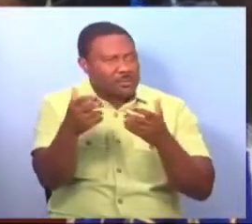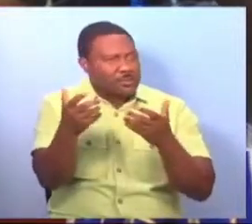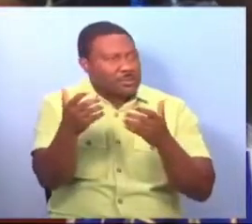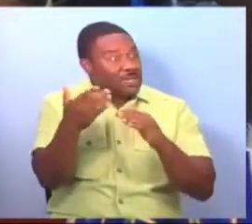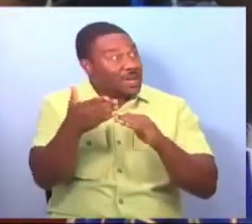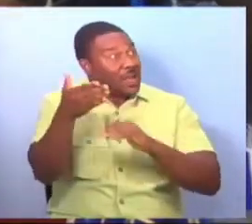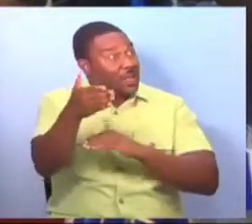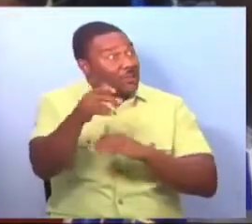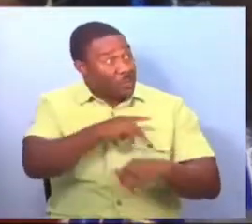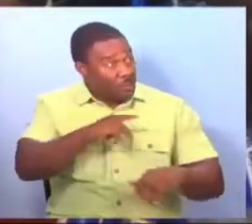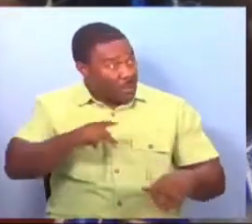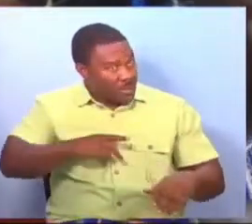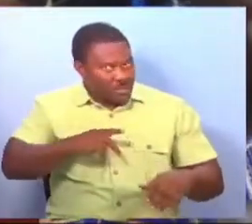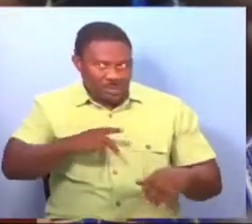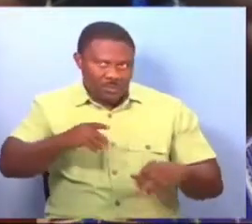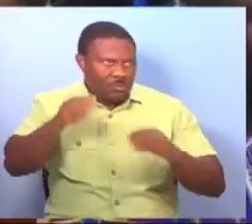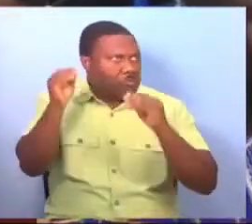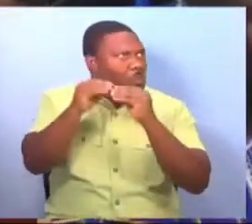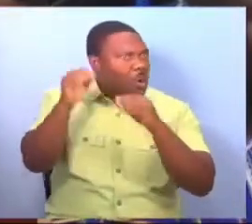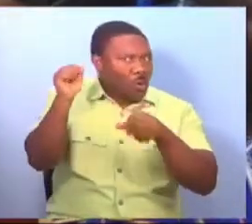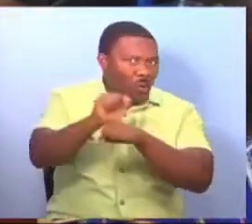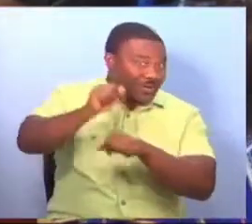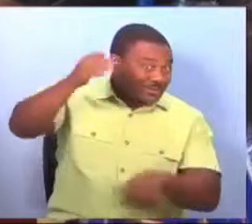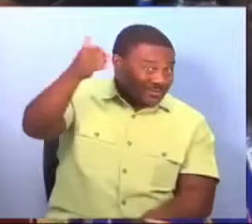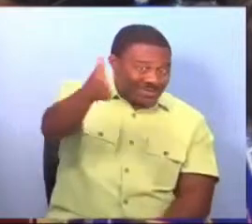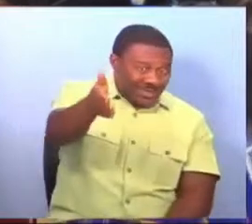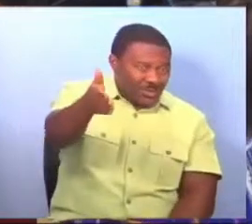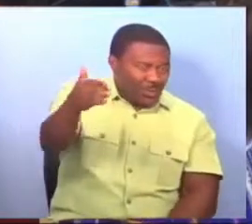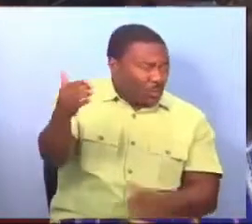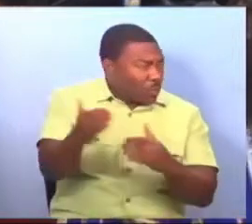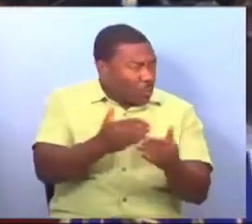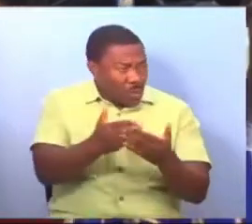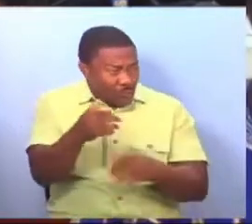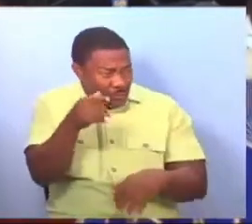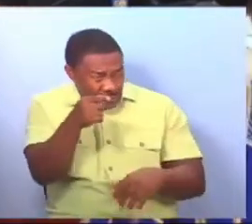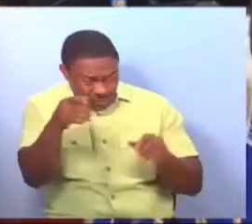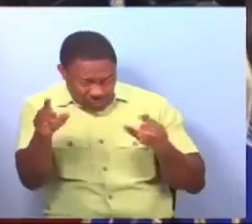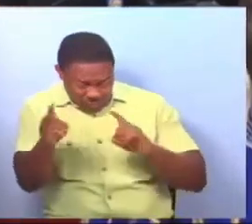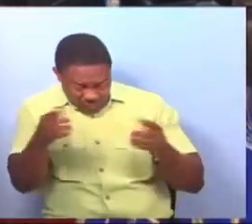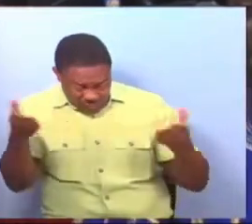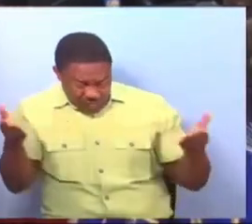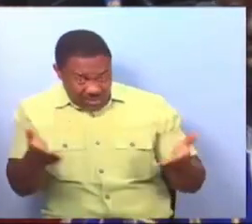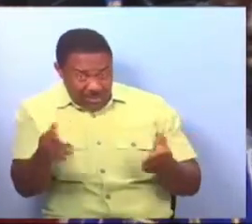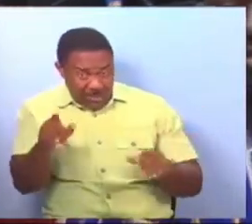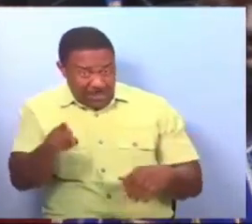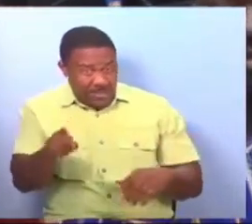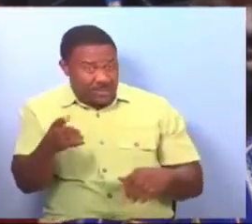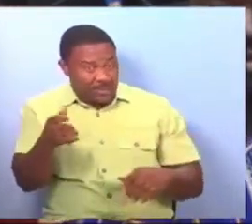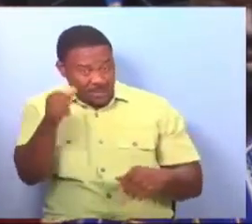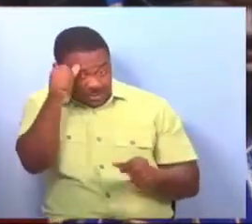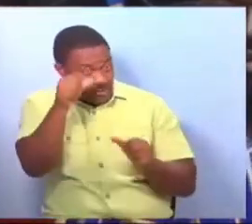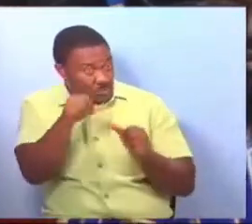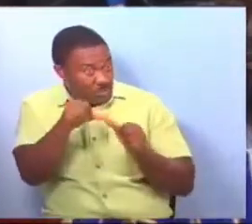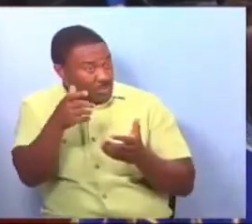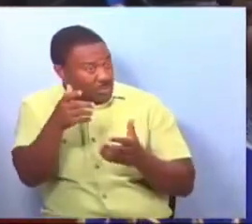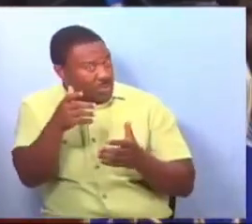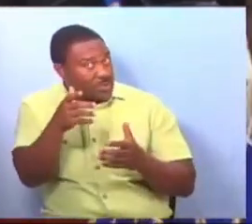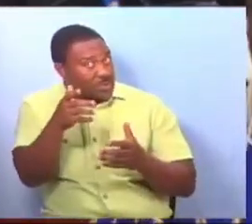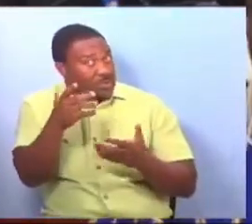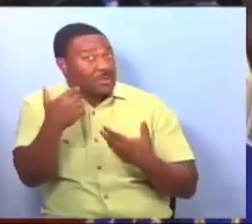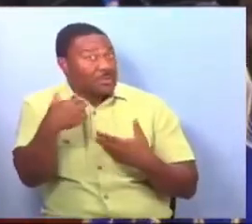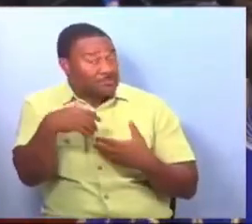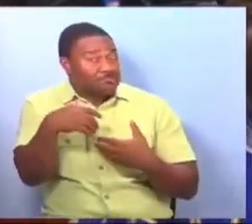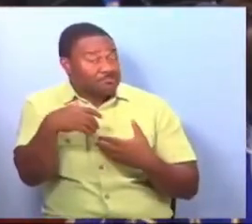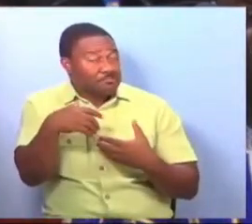this house. So whatever we do here, we should take cognizance of the fact that we will be needed outside there. Life